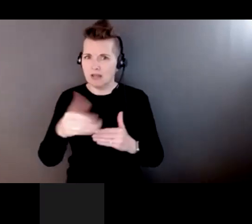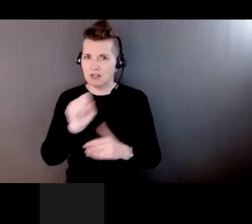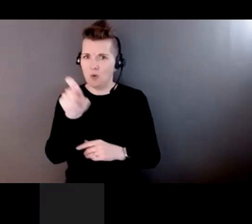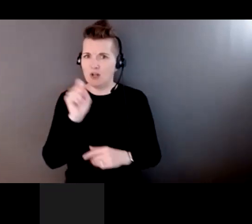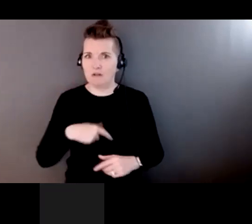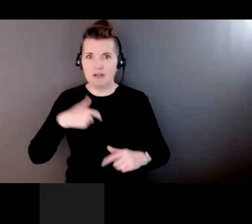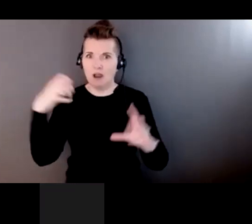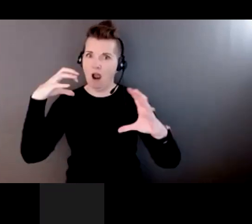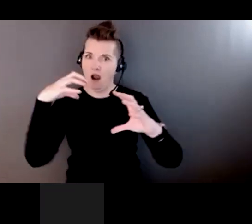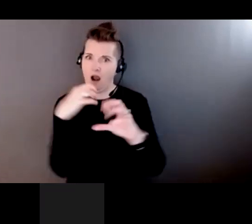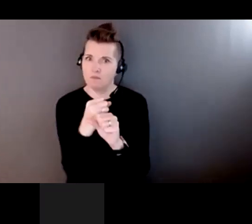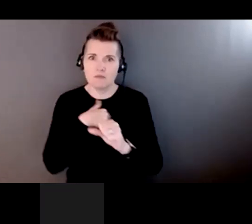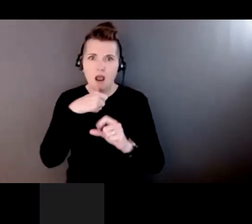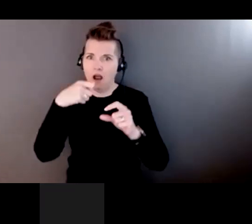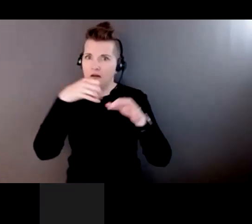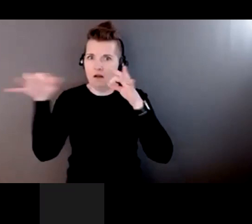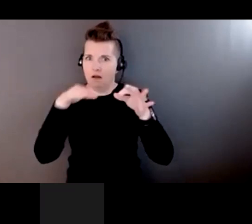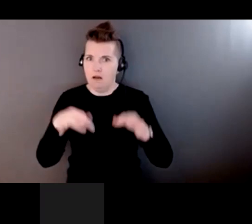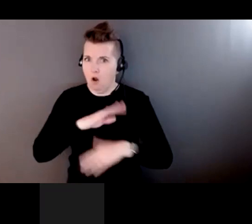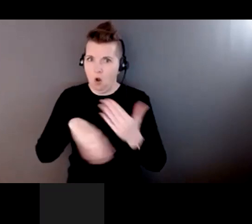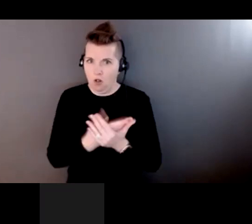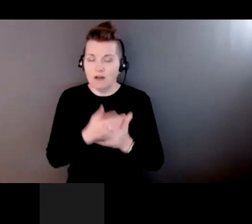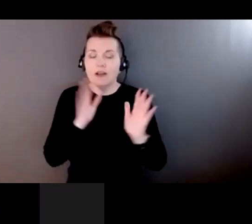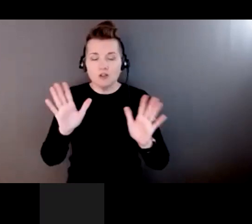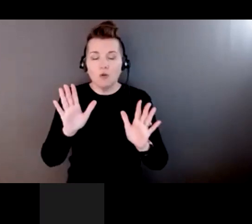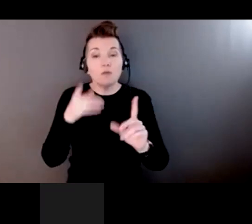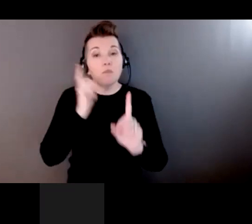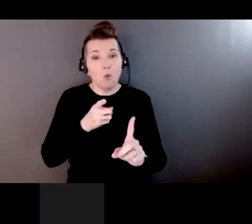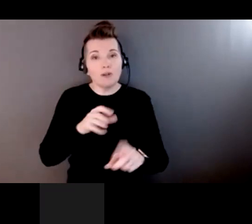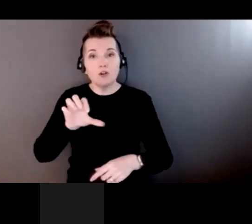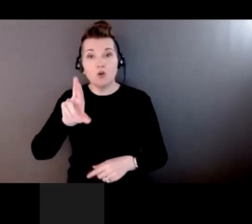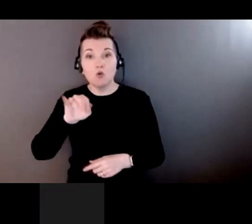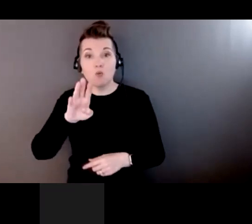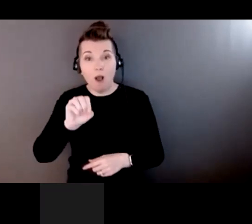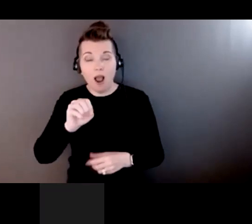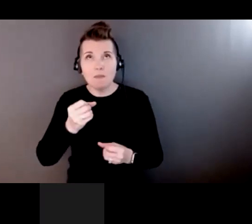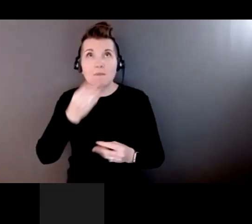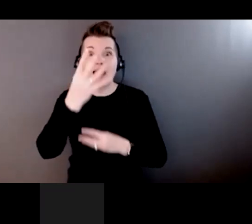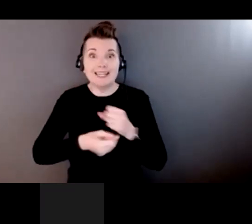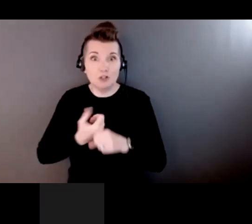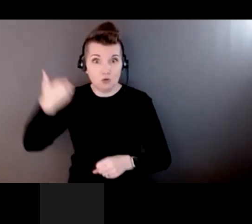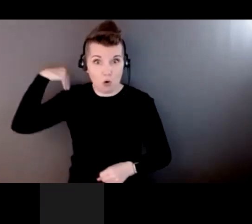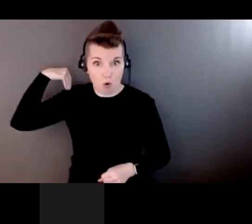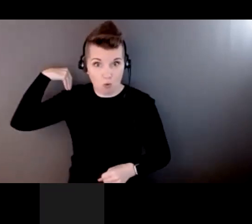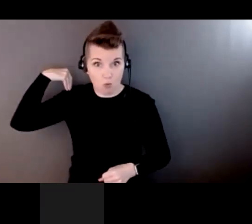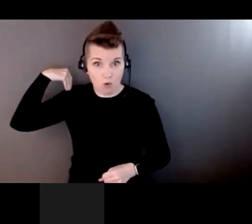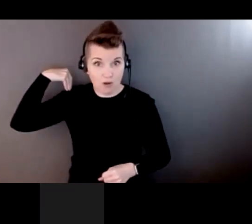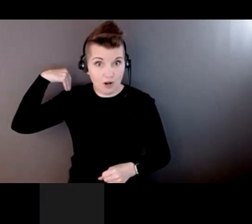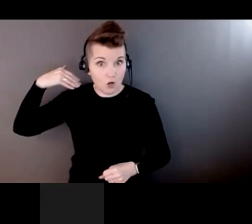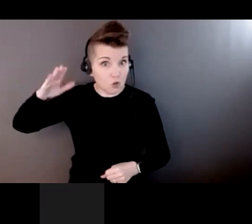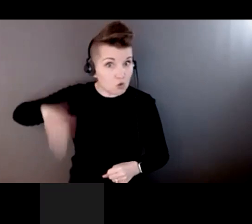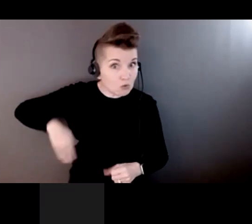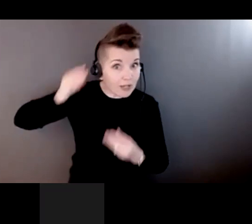question is a crime had taken place numerous years ago. Is it ever too late to go to police and make a